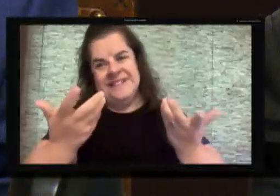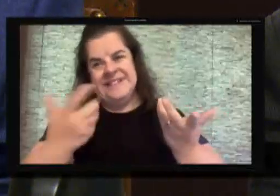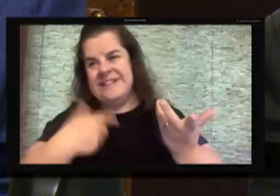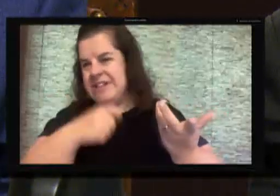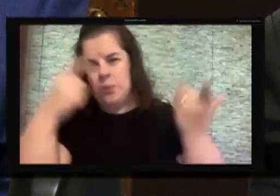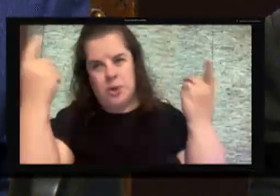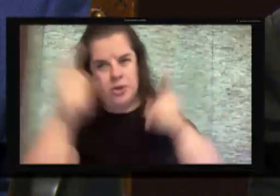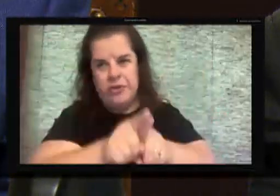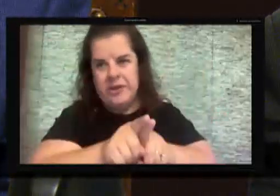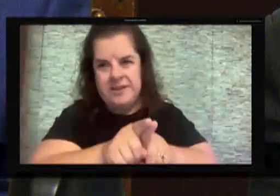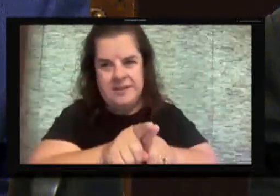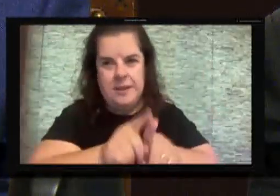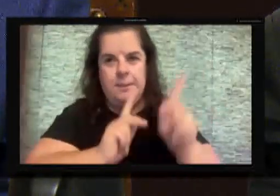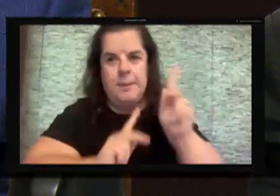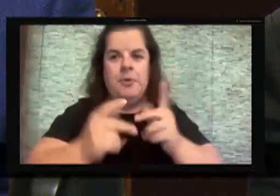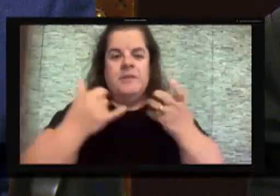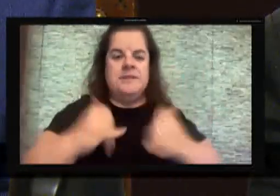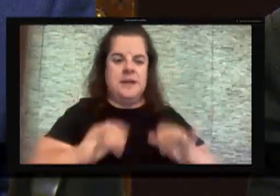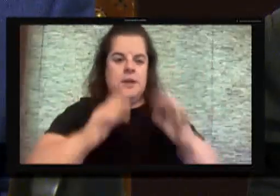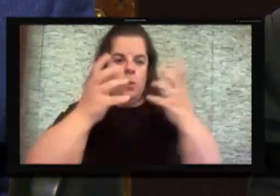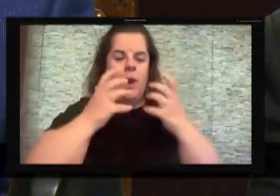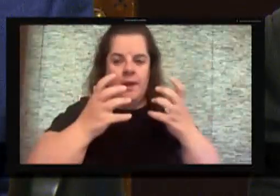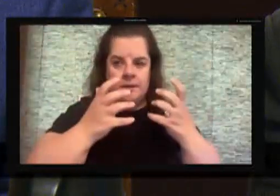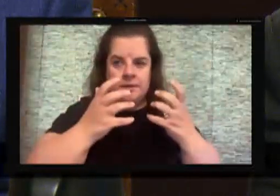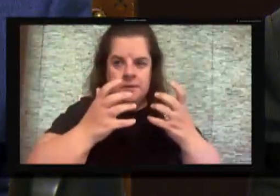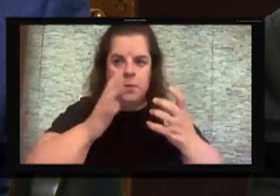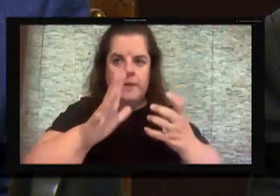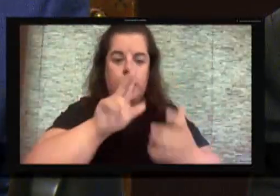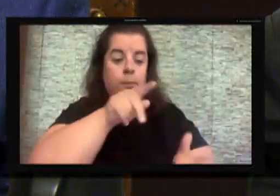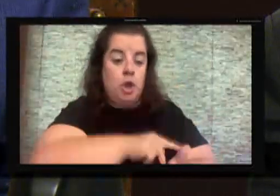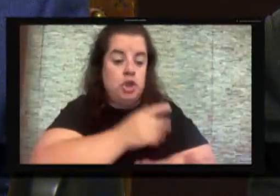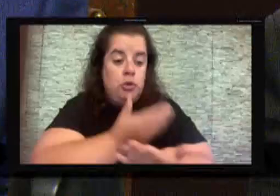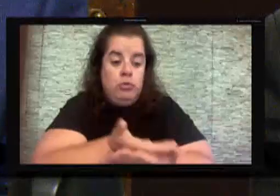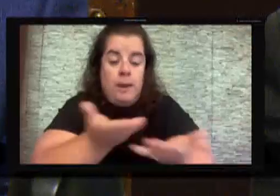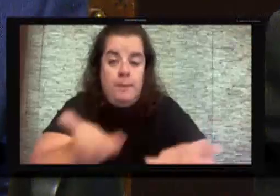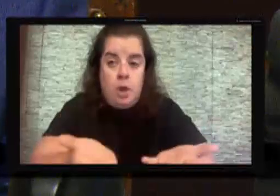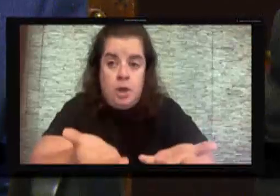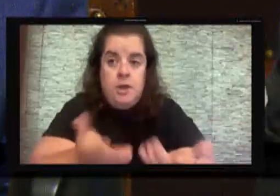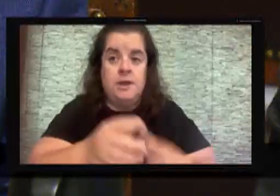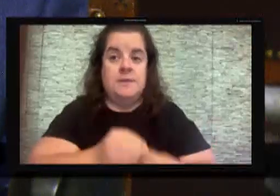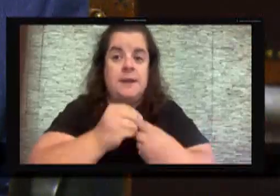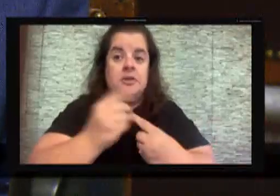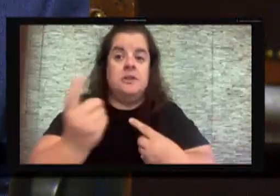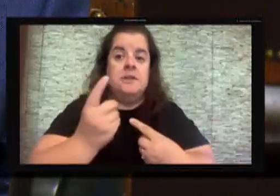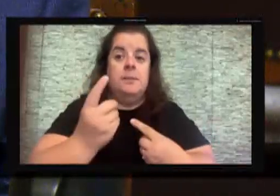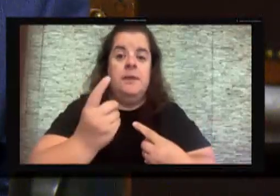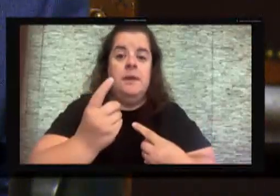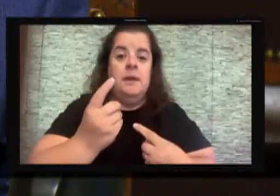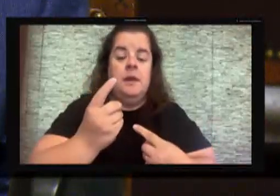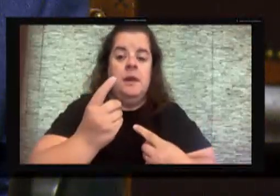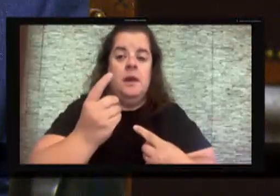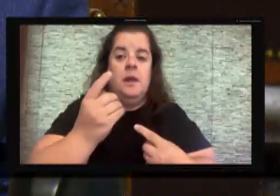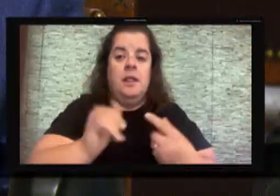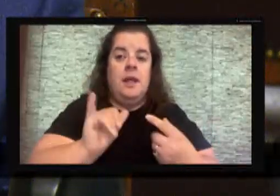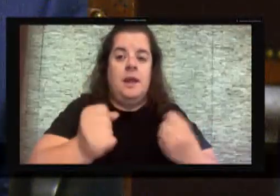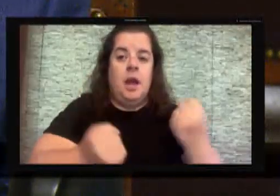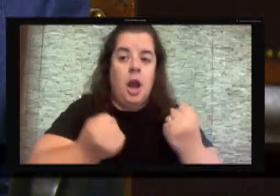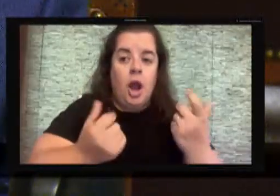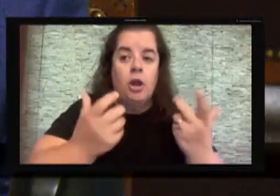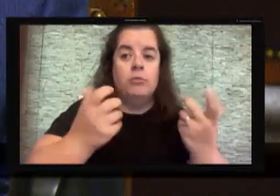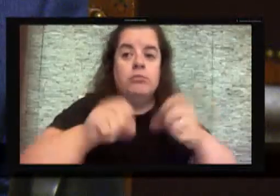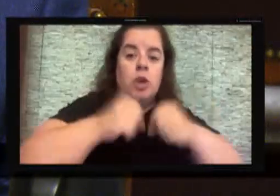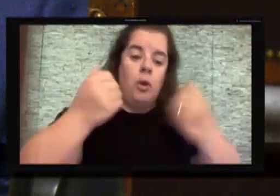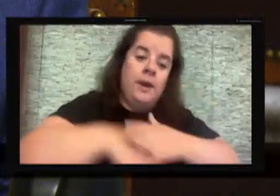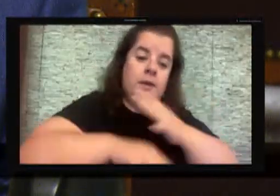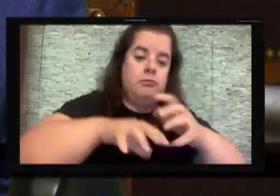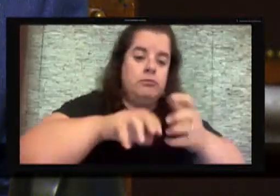think people still want, when their personal property, especially something as valuable as an automobile, is broken into and ransacked, they want to see a